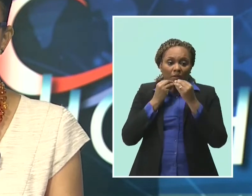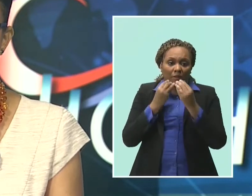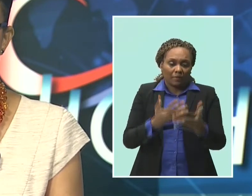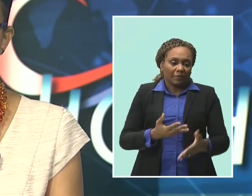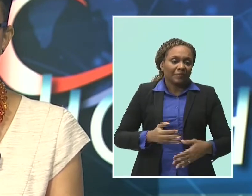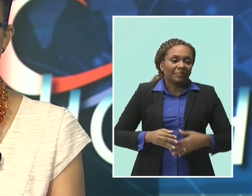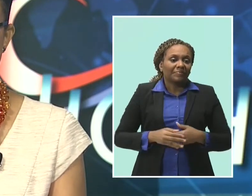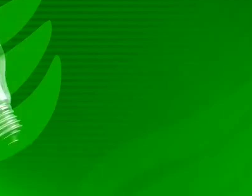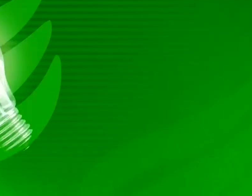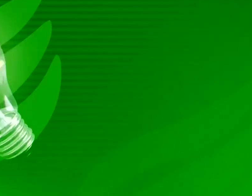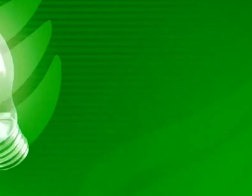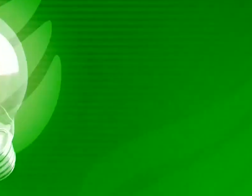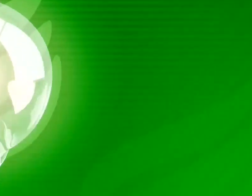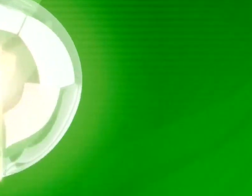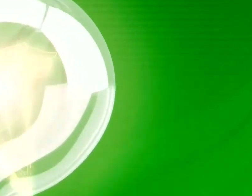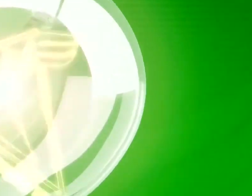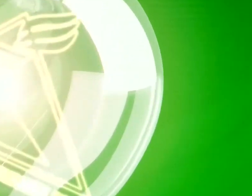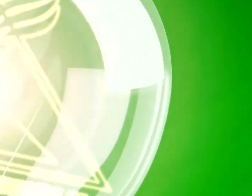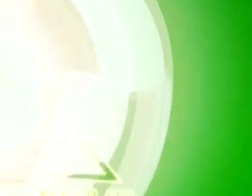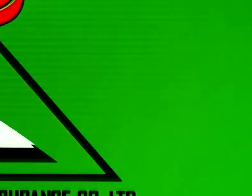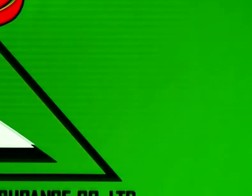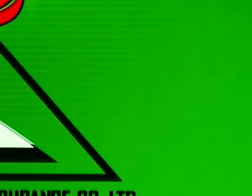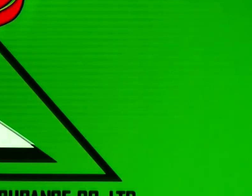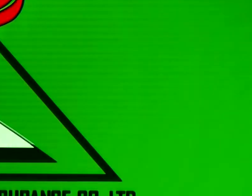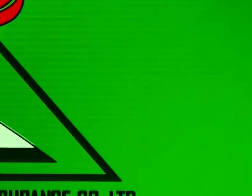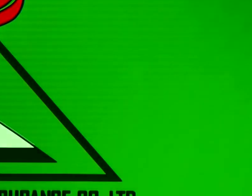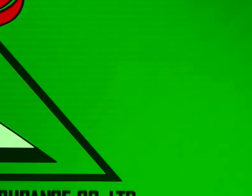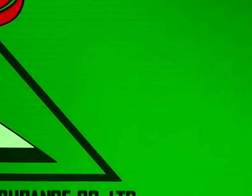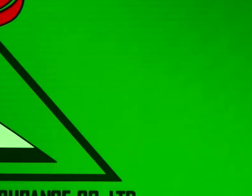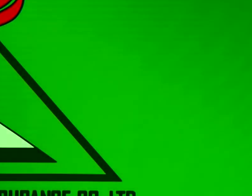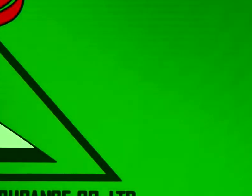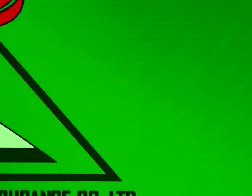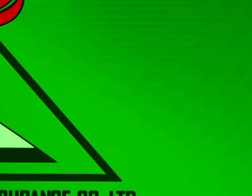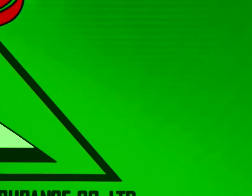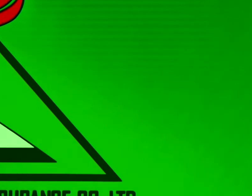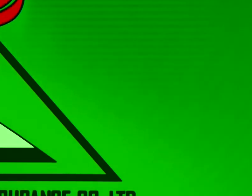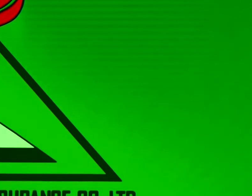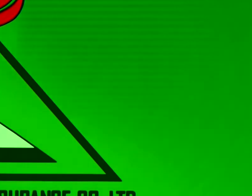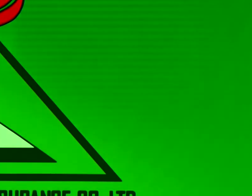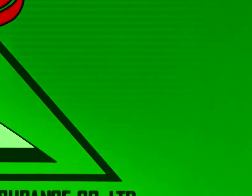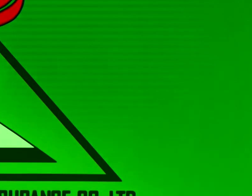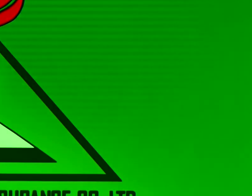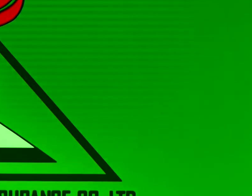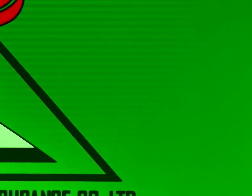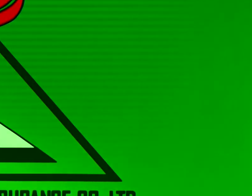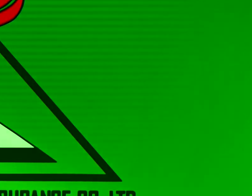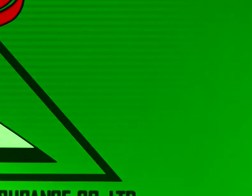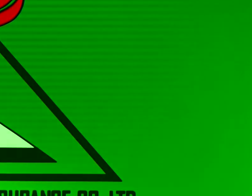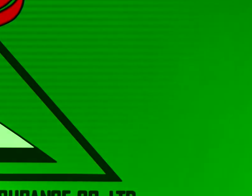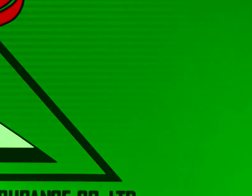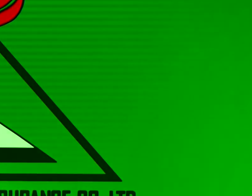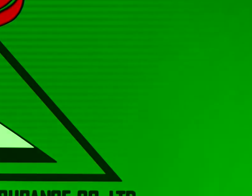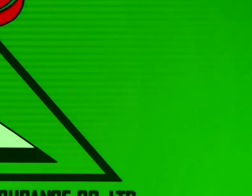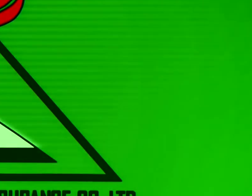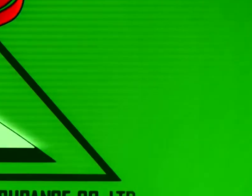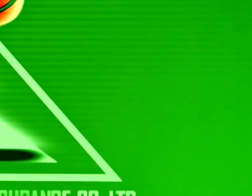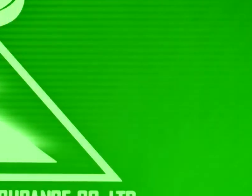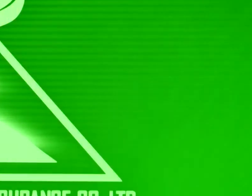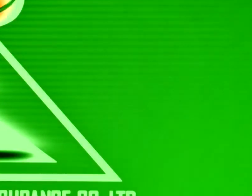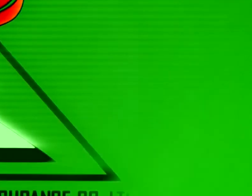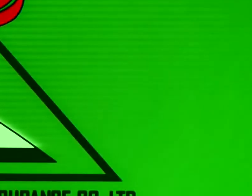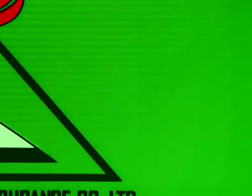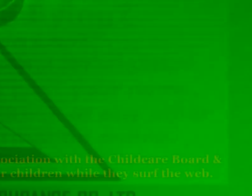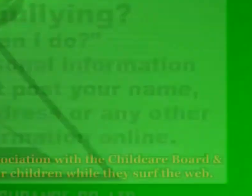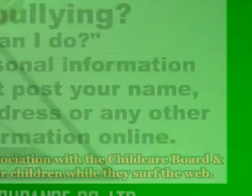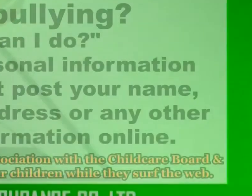Insurance. This tip of the day is brought to you by Cooperators General Insurance Company Limited. Insurance the way you want it to be.